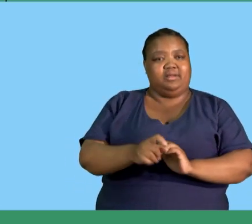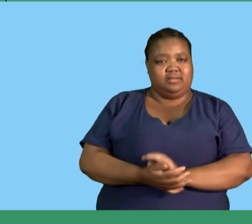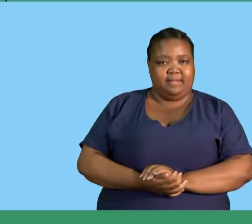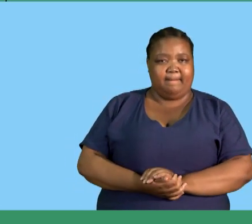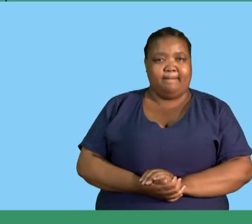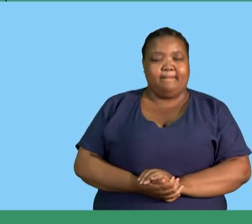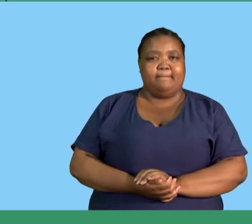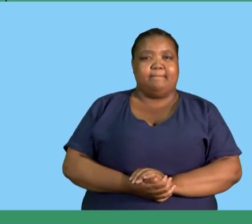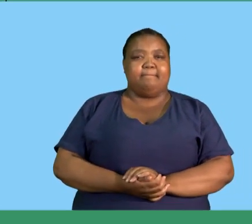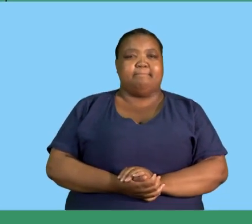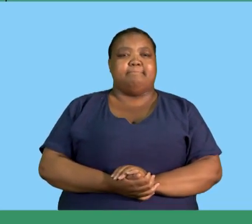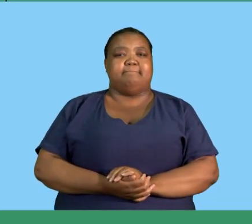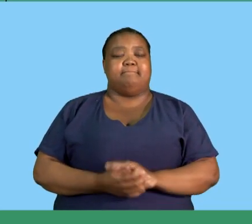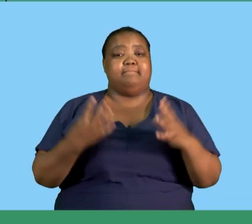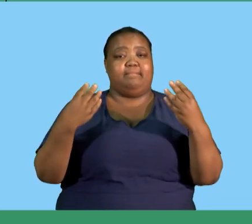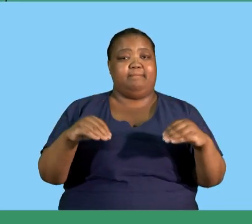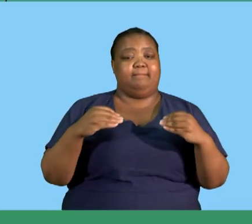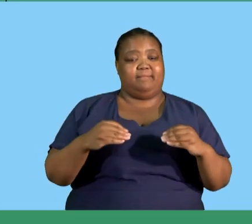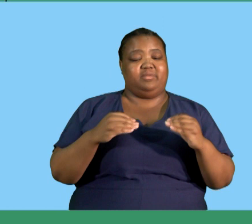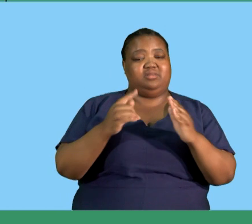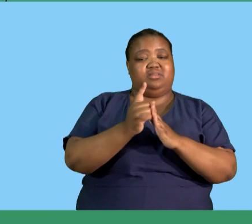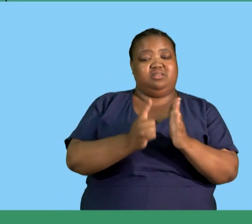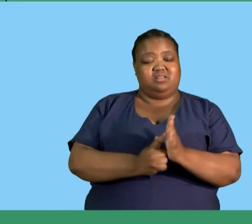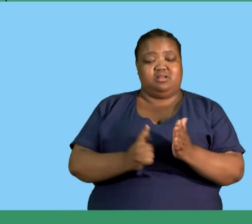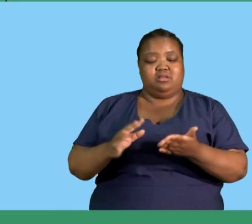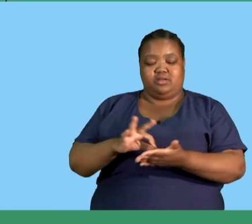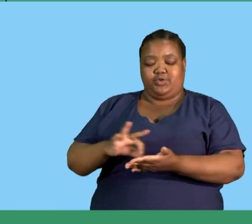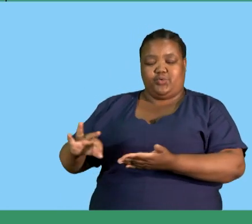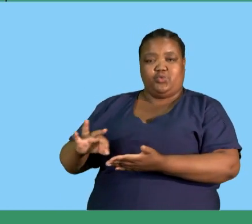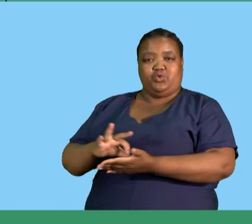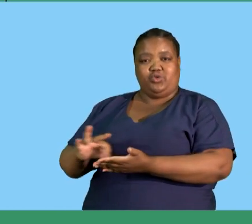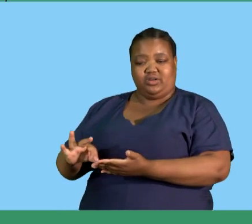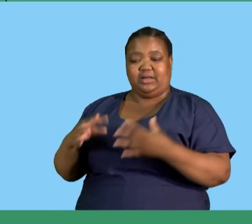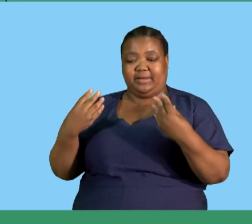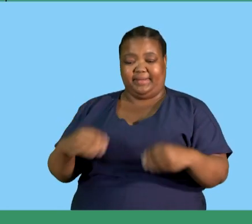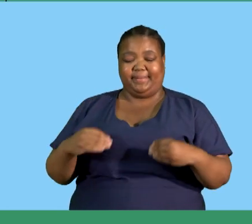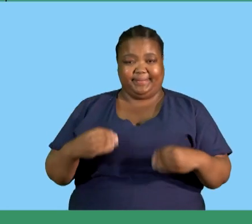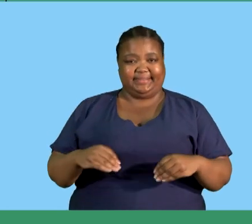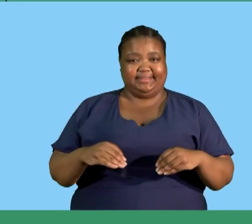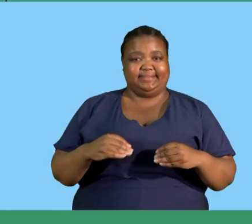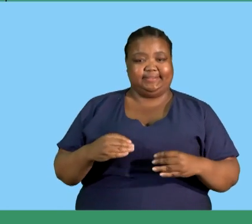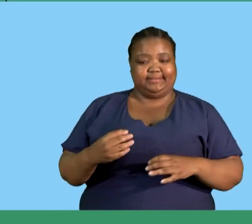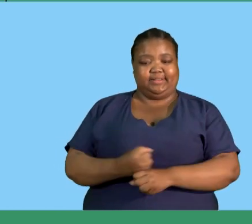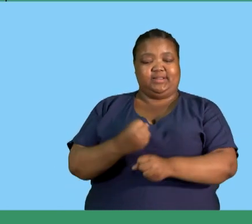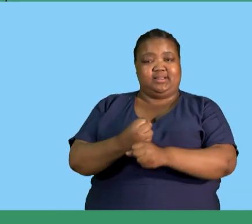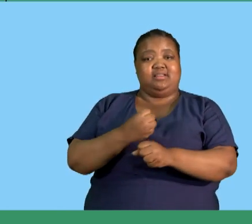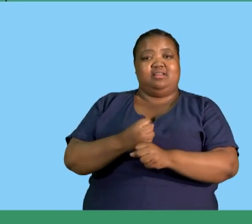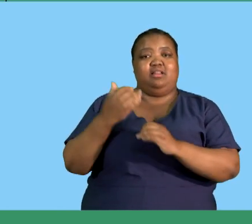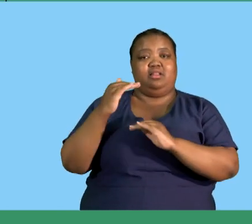on the business. Legalities of a business contract may limit the business operations. So what must